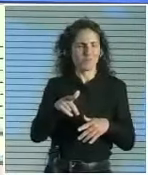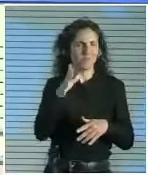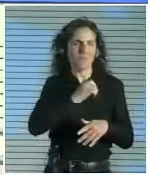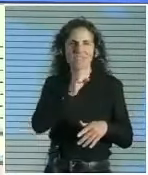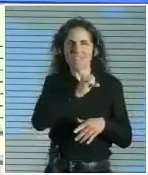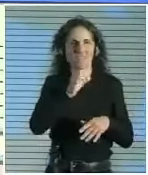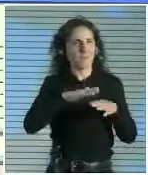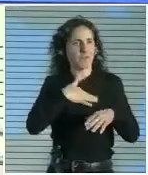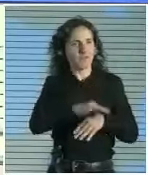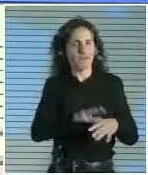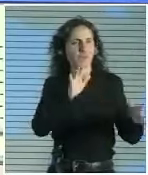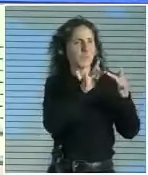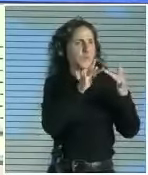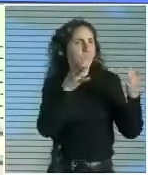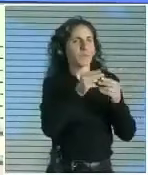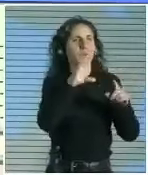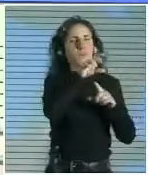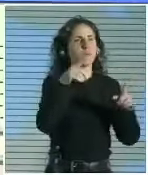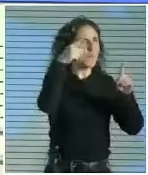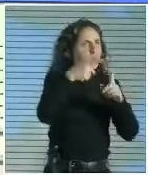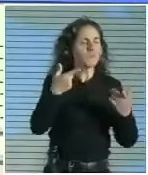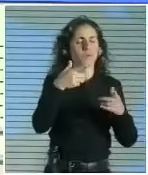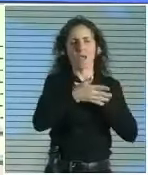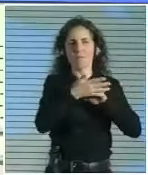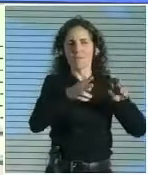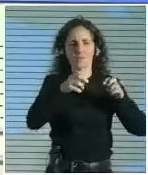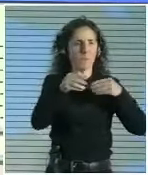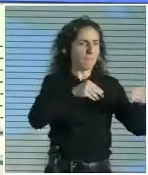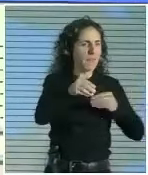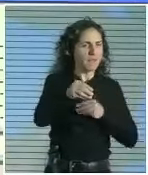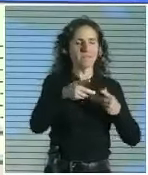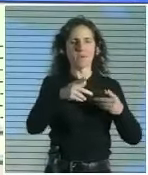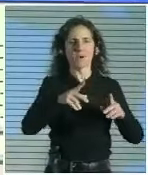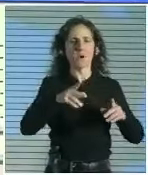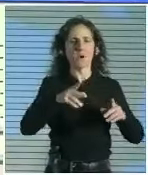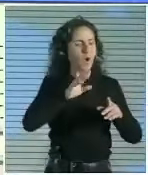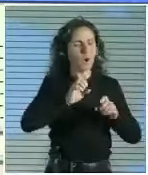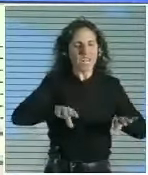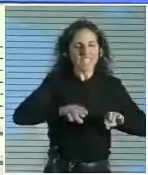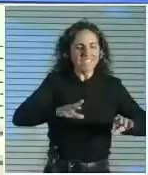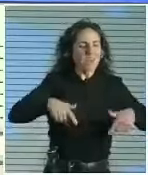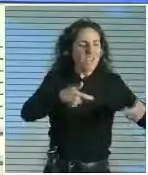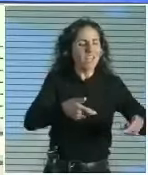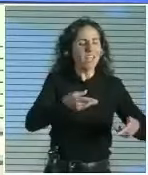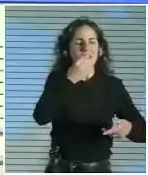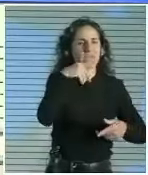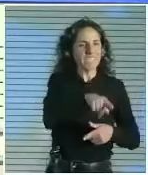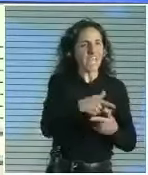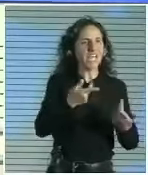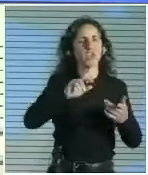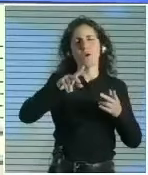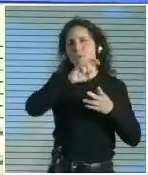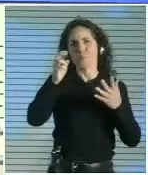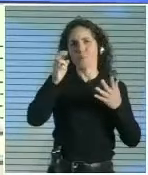food waste. Through our program, we can now see on destination level till what extent accommodations